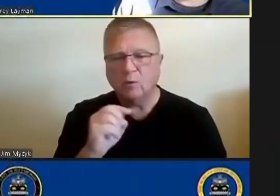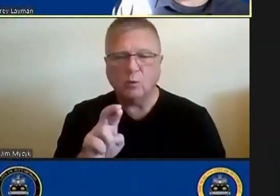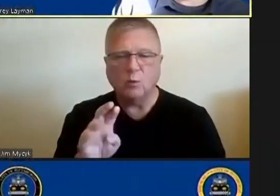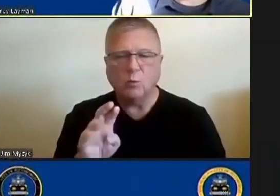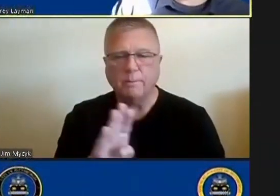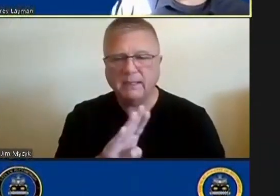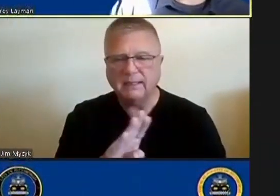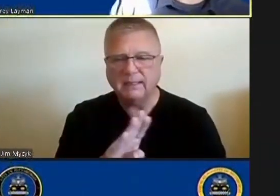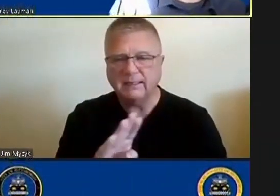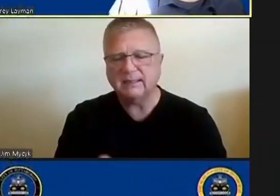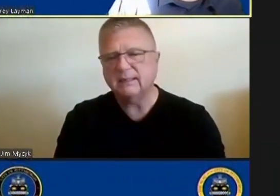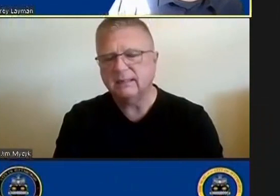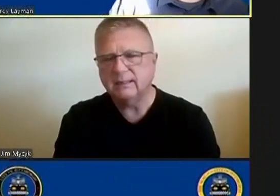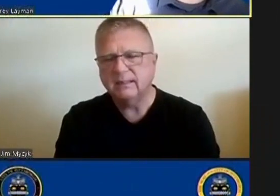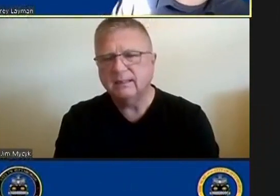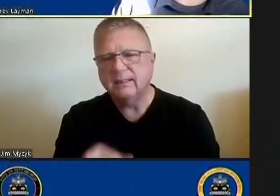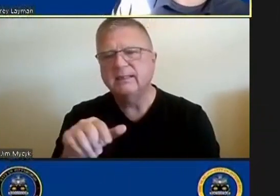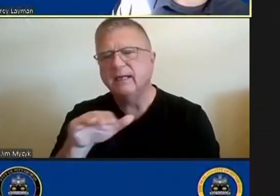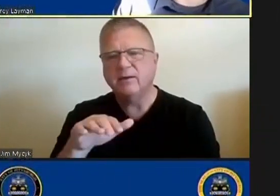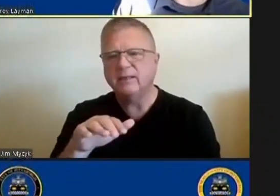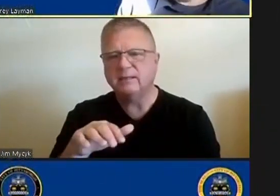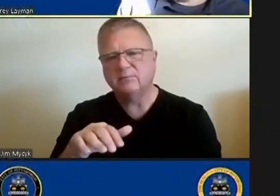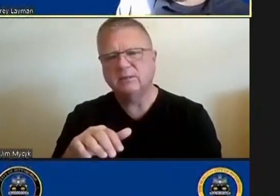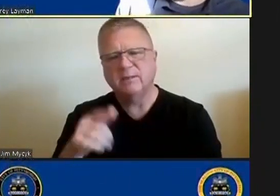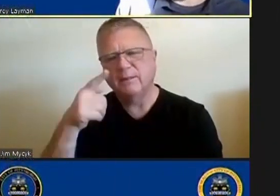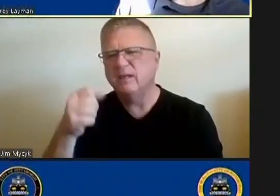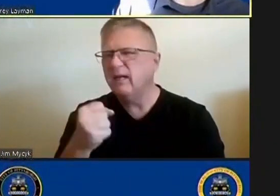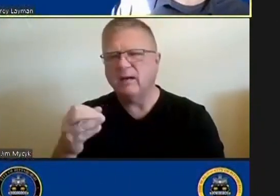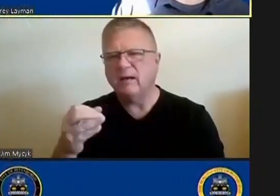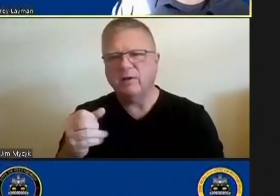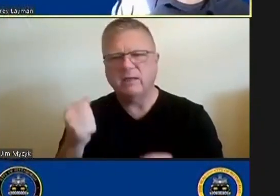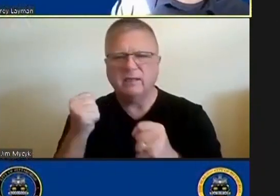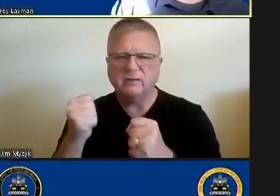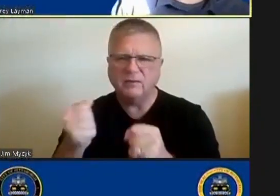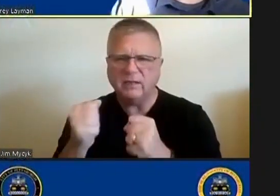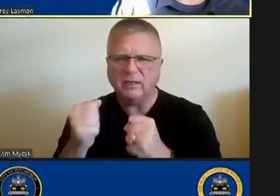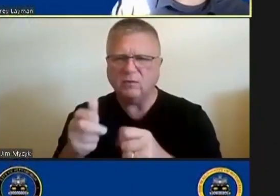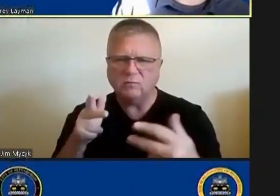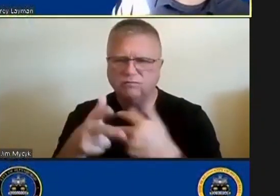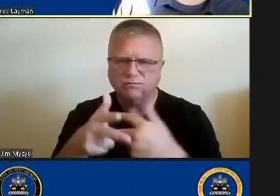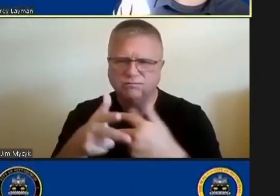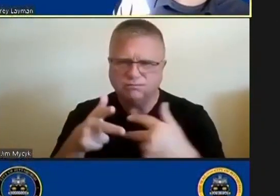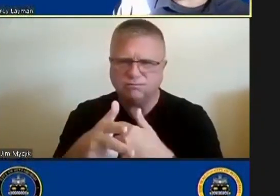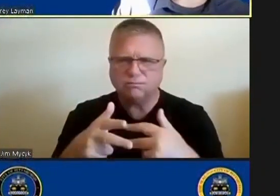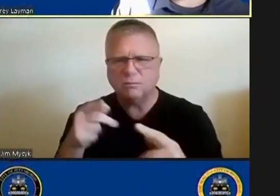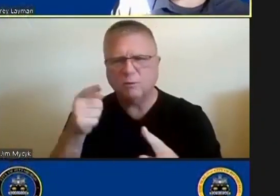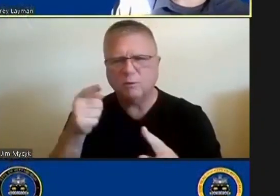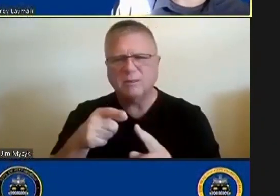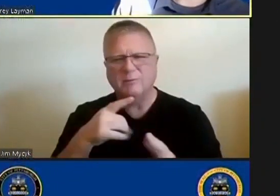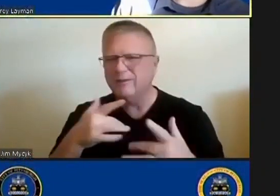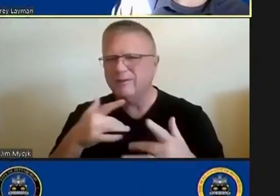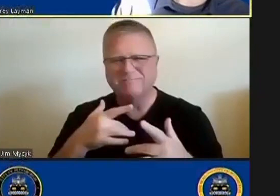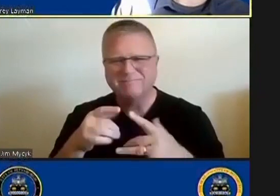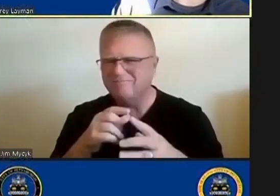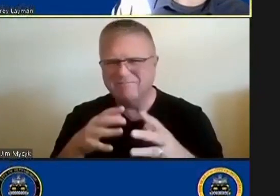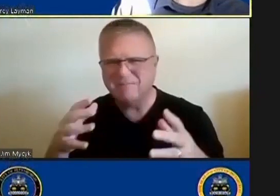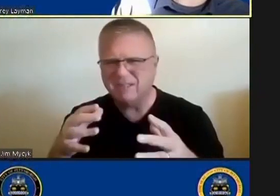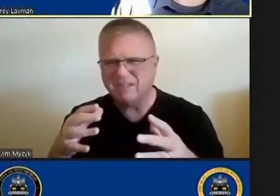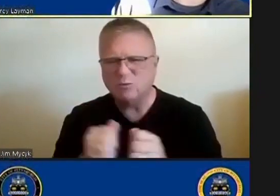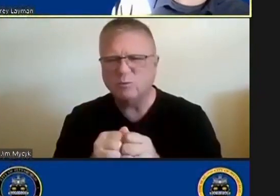These are areas where, because everything is vehicle oriented, we're not concerned as much with